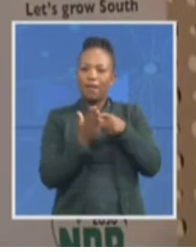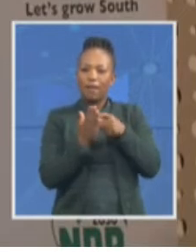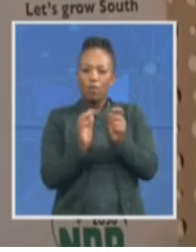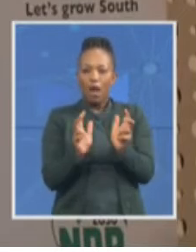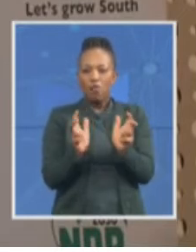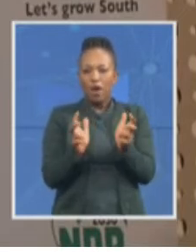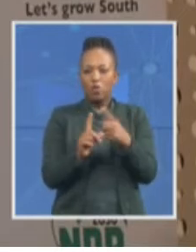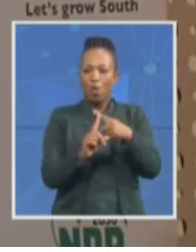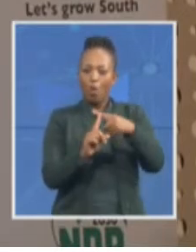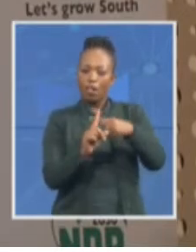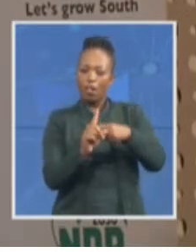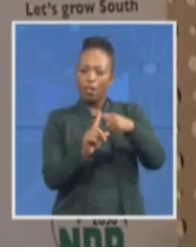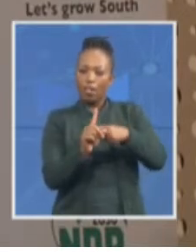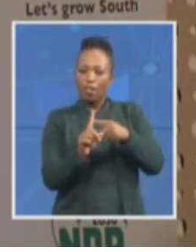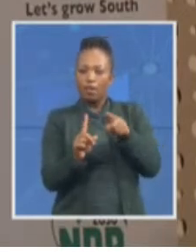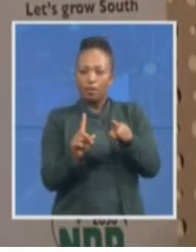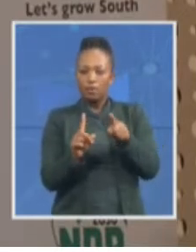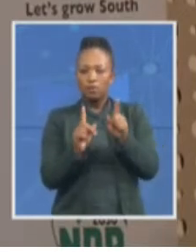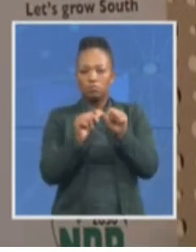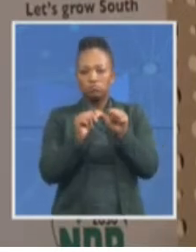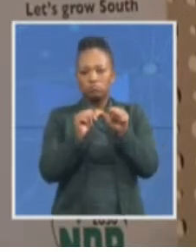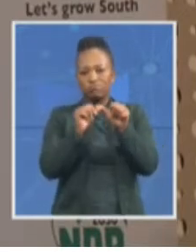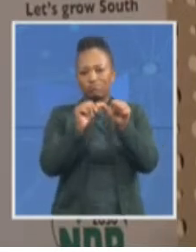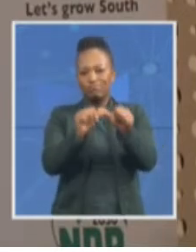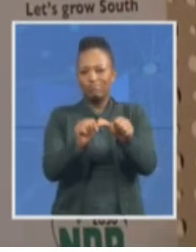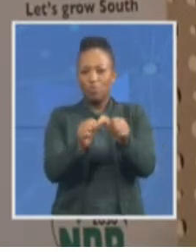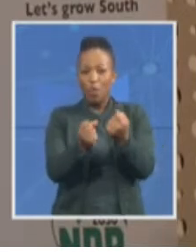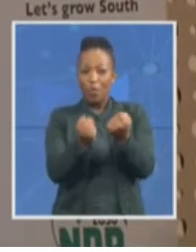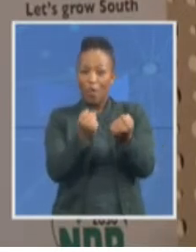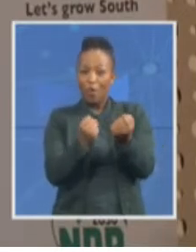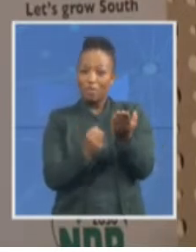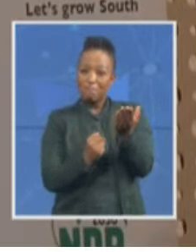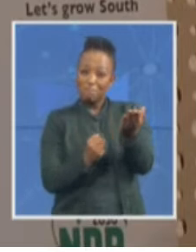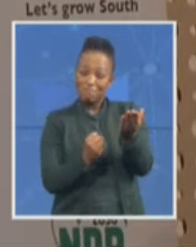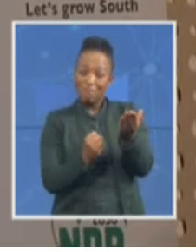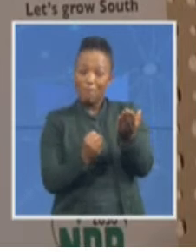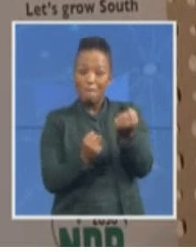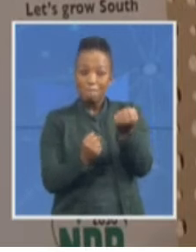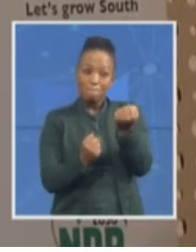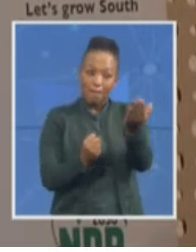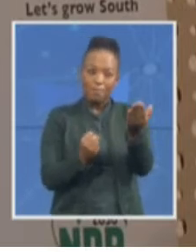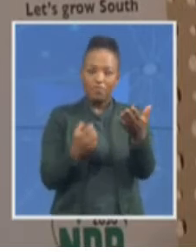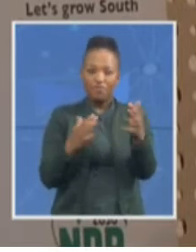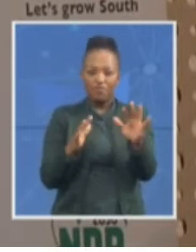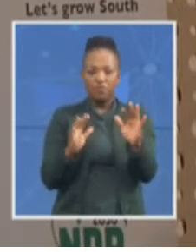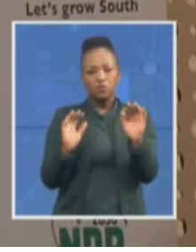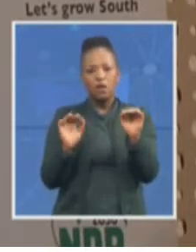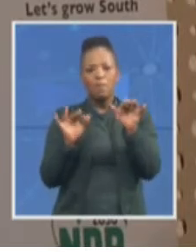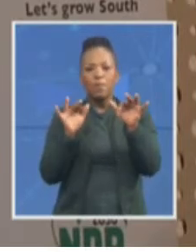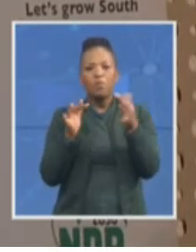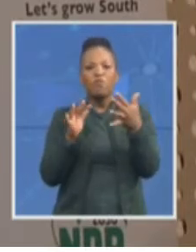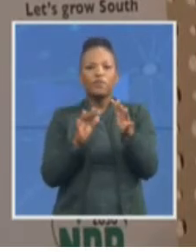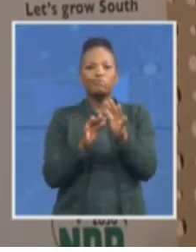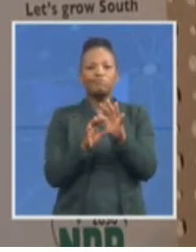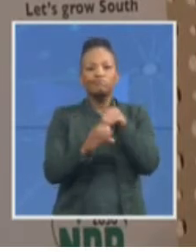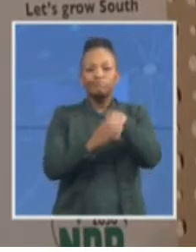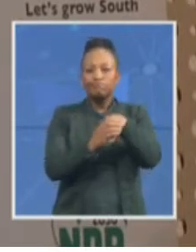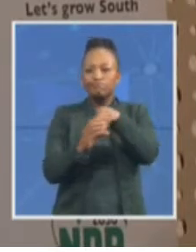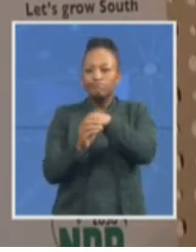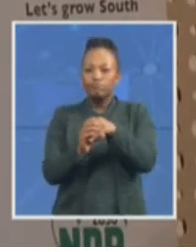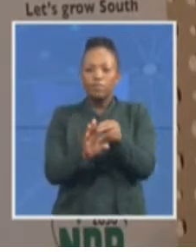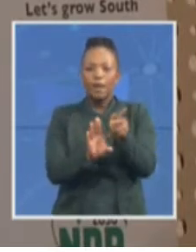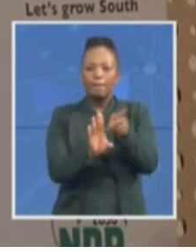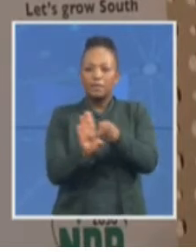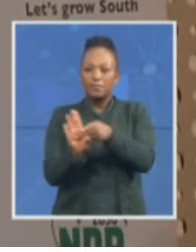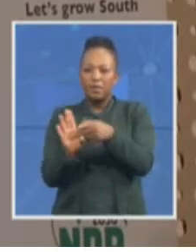ongoing litigations. It also congratulated the bidders who participated in the auction on Tuesday 8 and Thursday